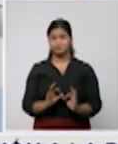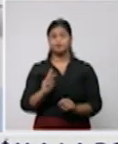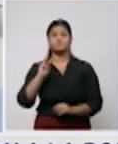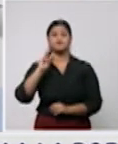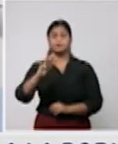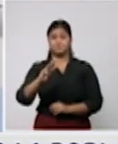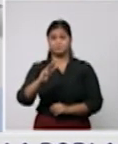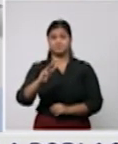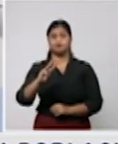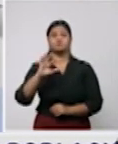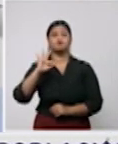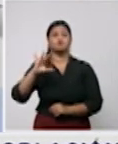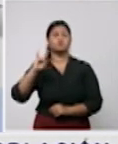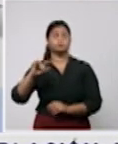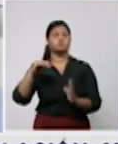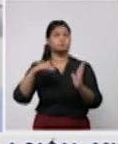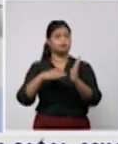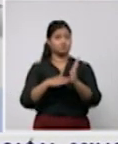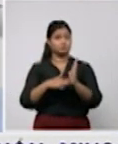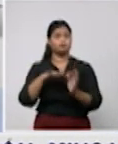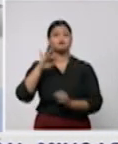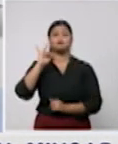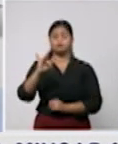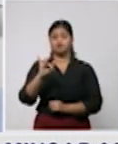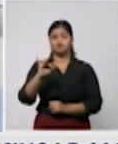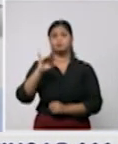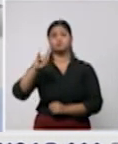389,793 and a mortality rate of